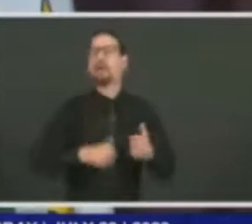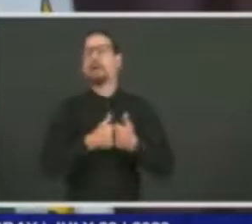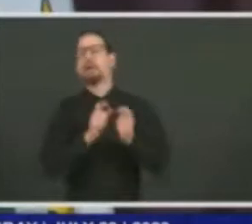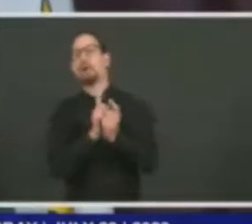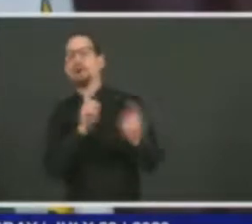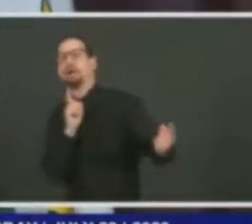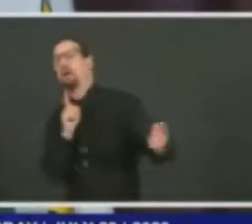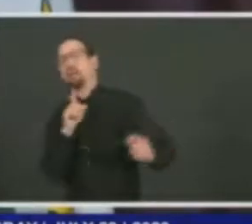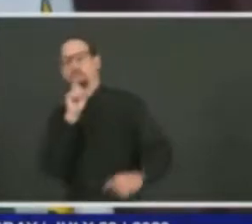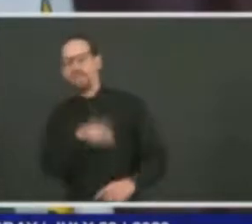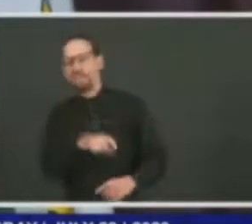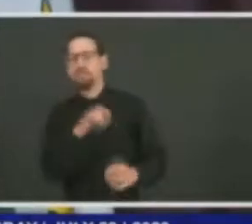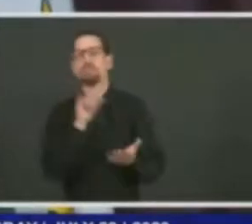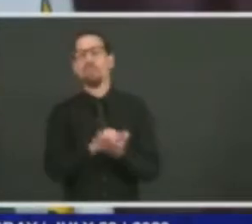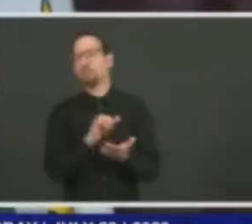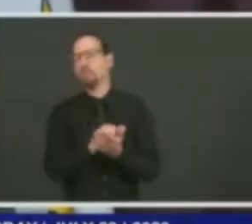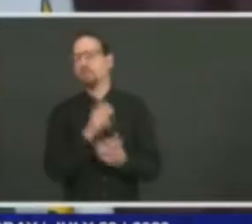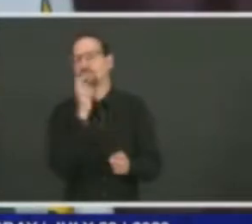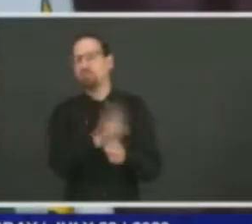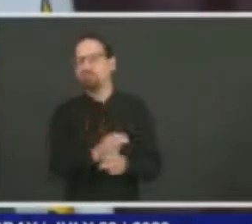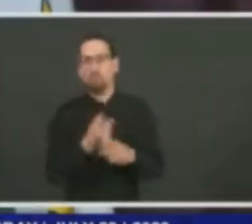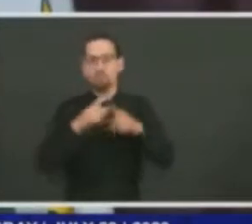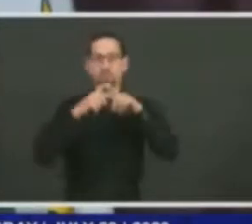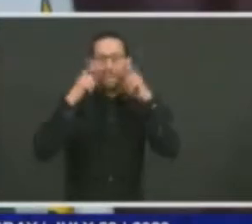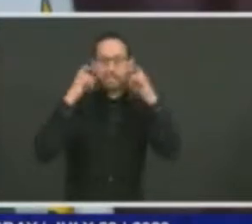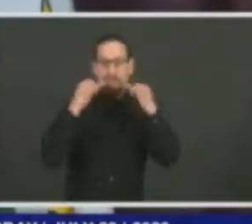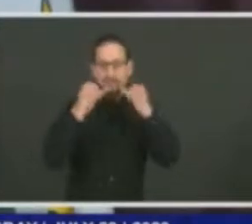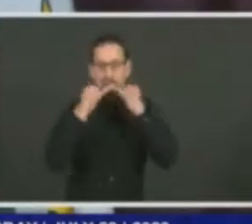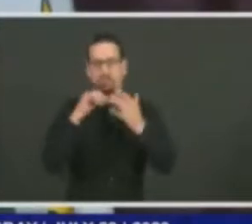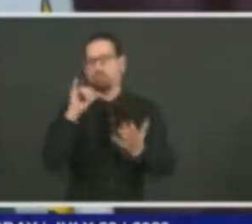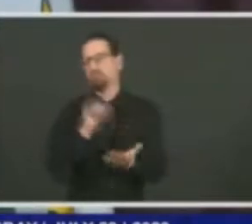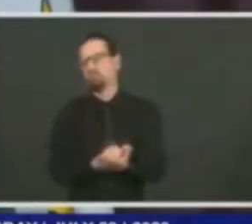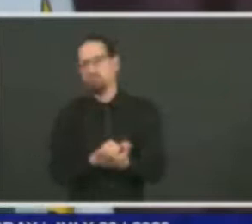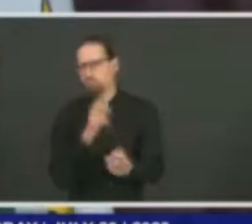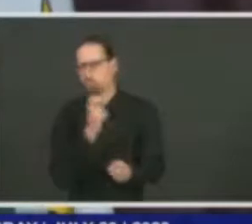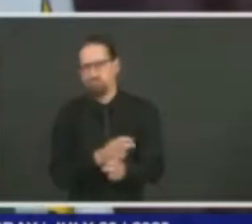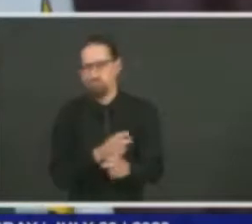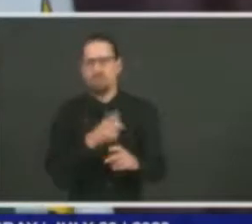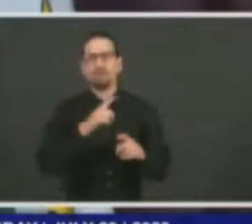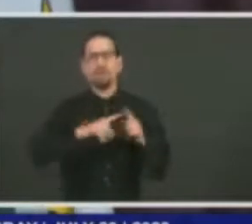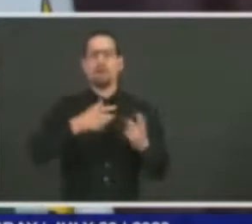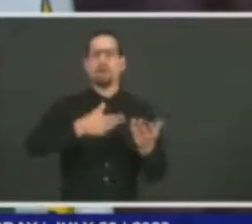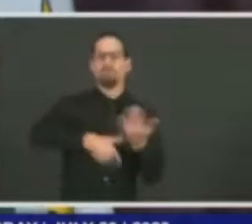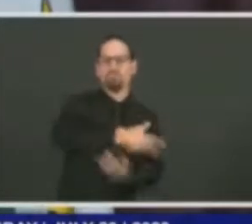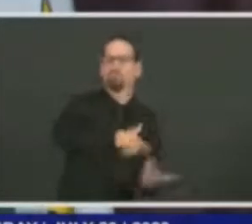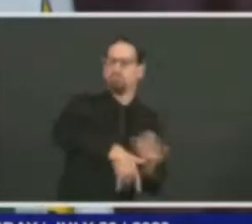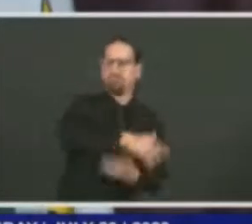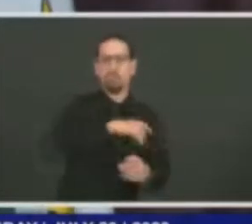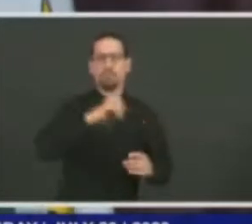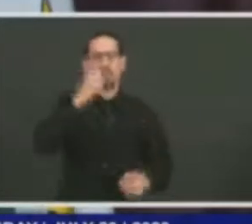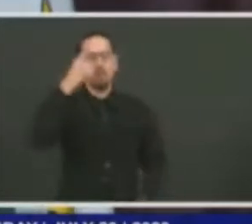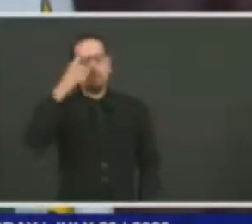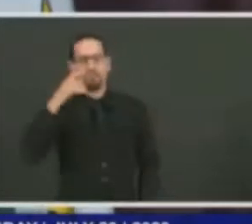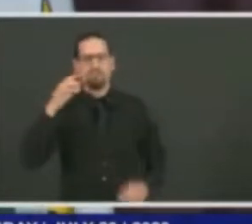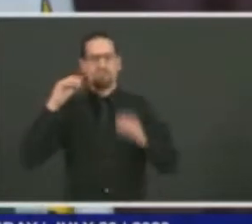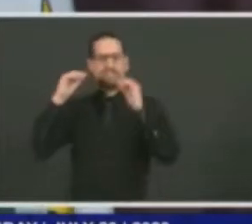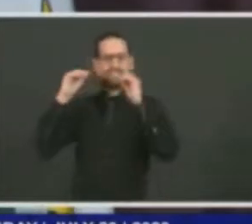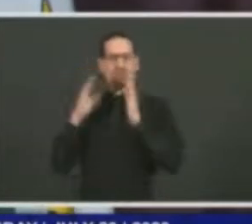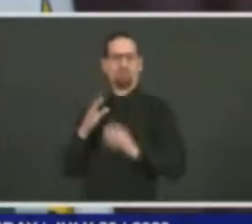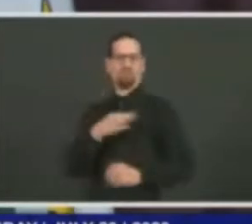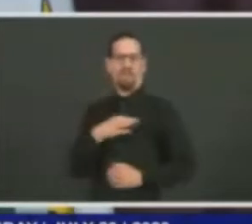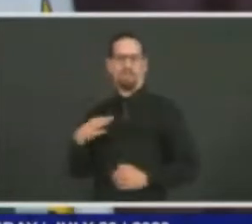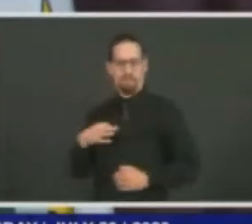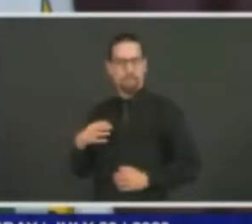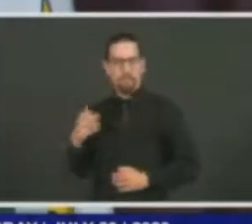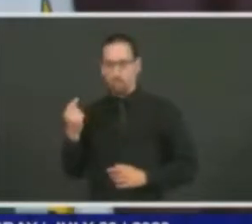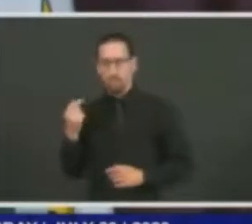guidelines around group size, symptom monitoring, face coverings, cleaning schedules, drop-off and pickup protocols, and